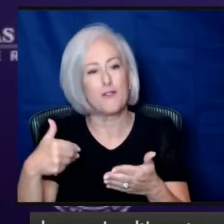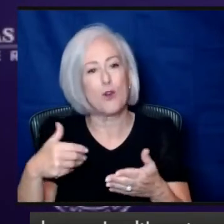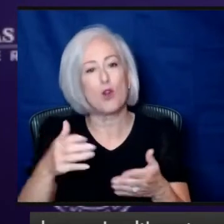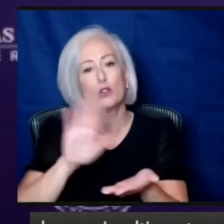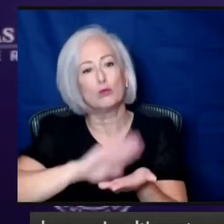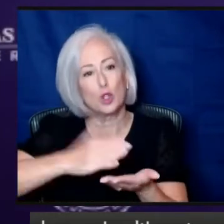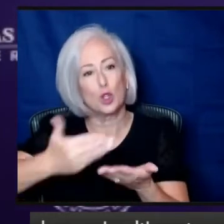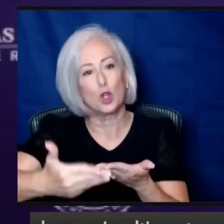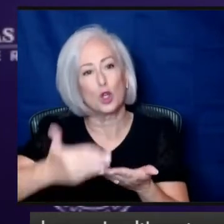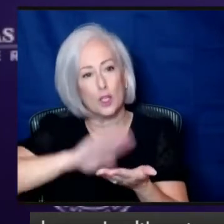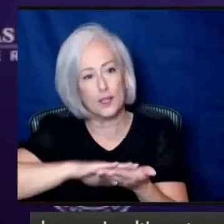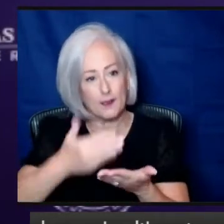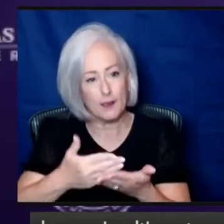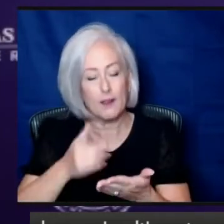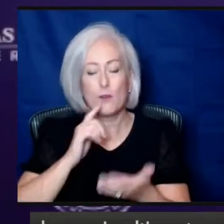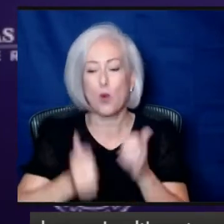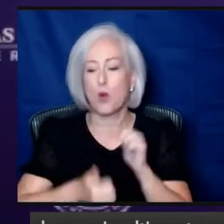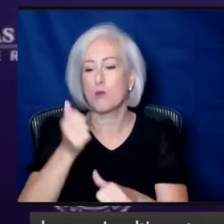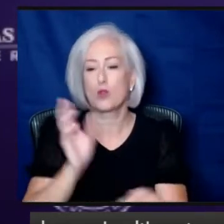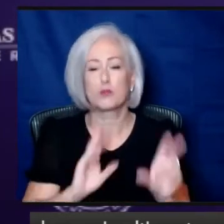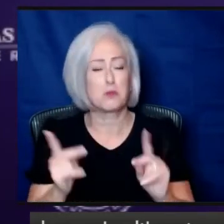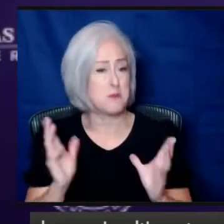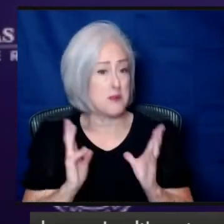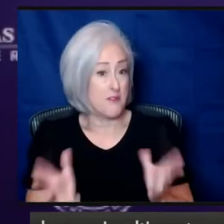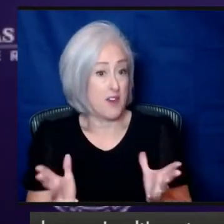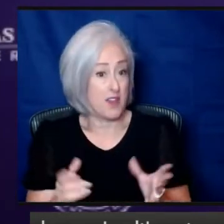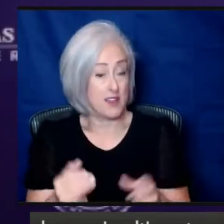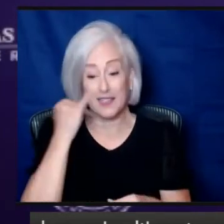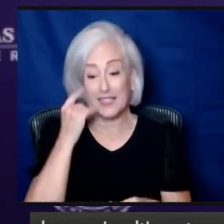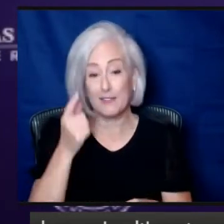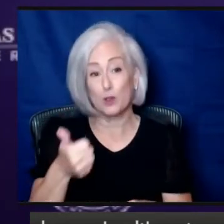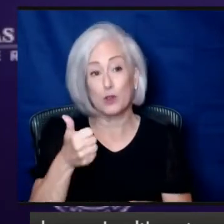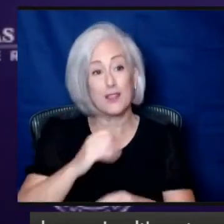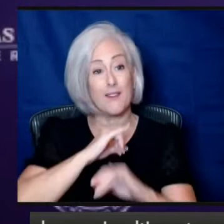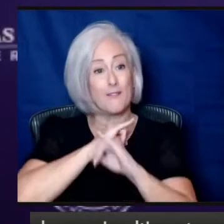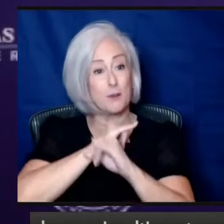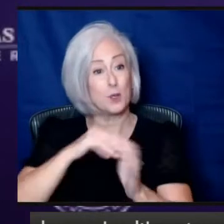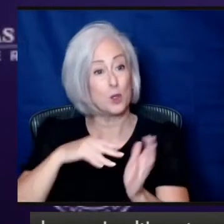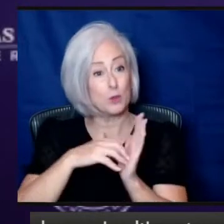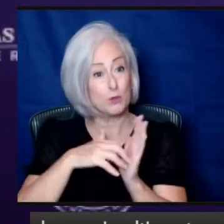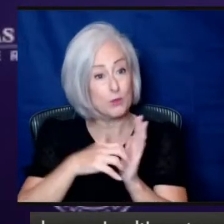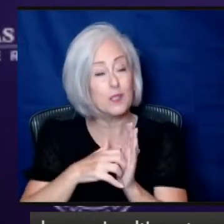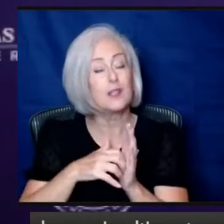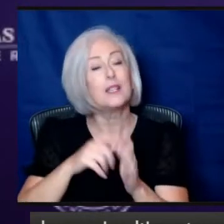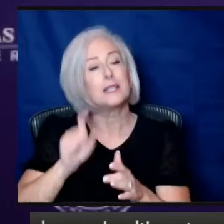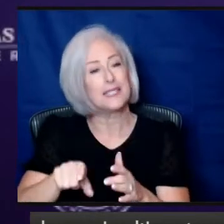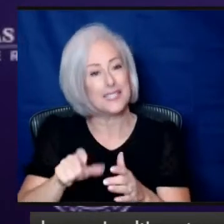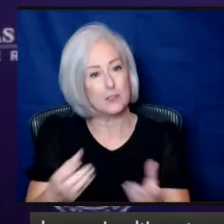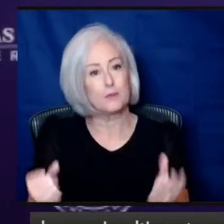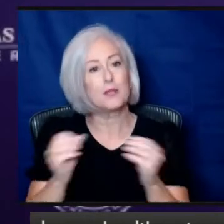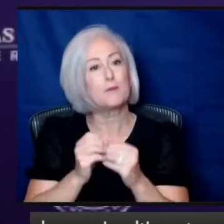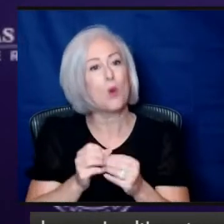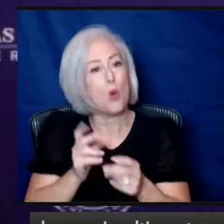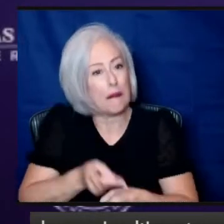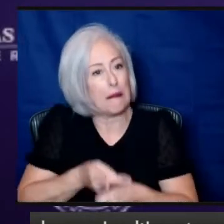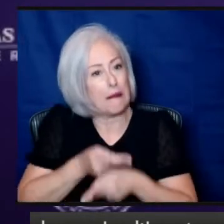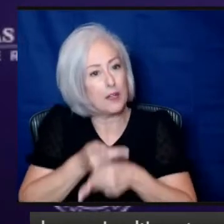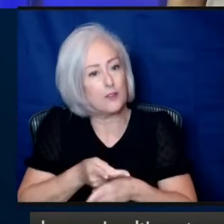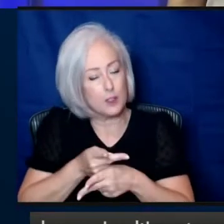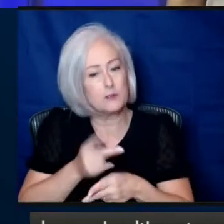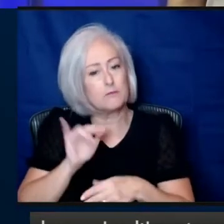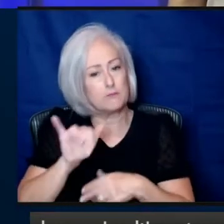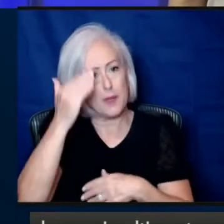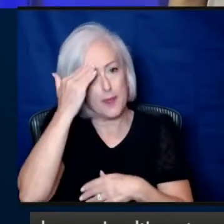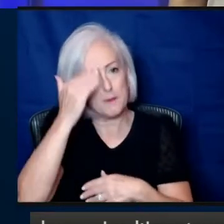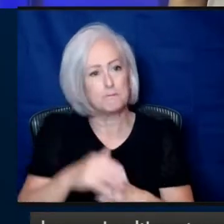of people, that's going to be fine. If you are somebody who has immune compromise, we just want to be more cautious and conscientious about those things. When